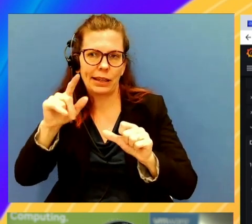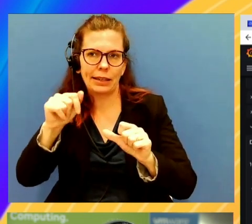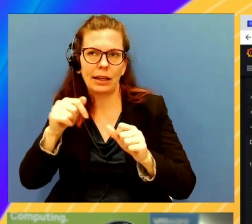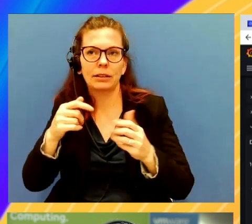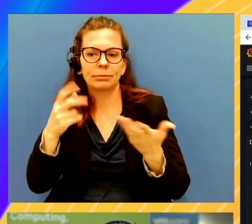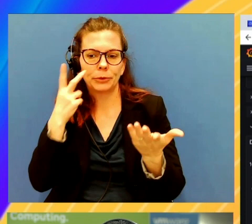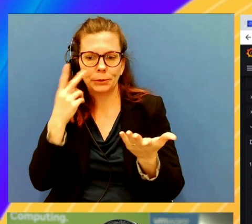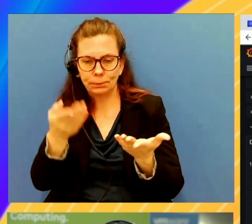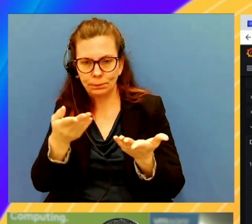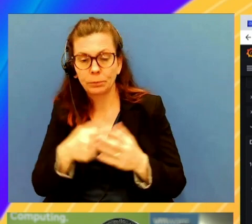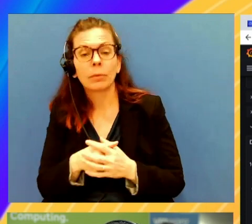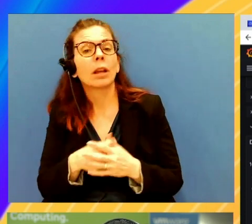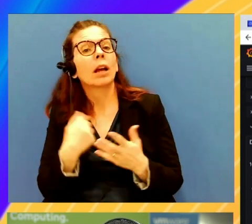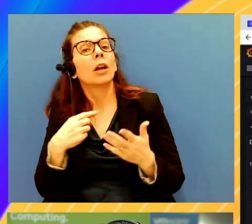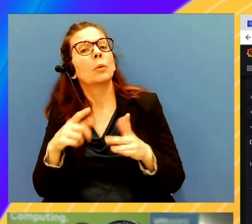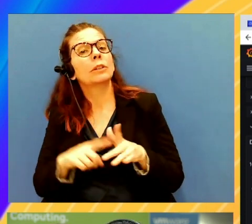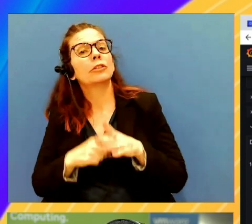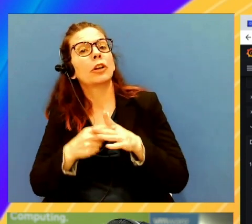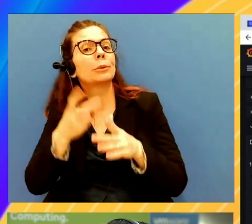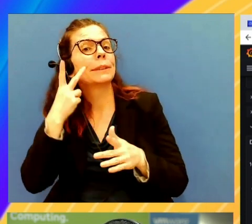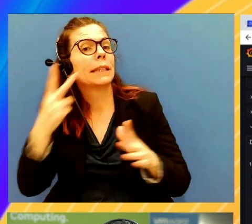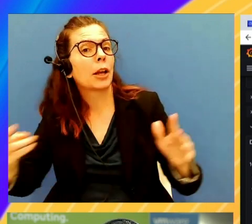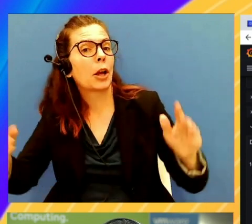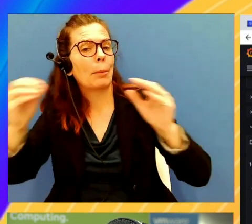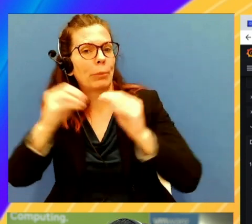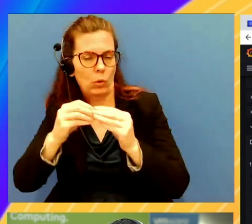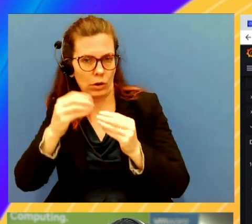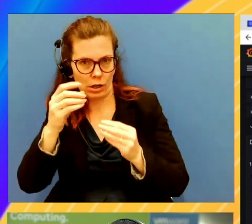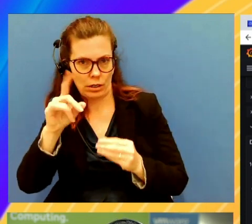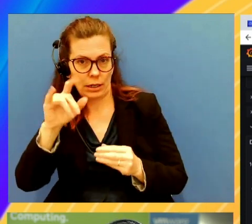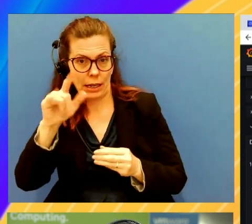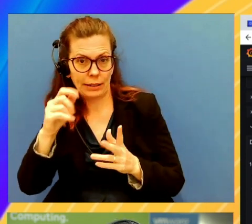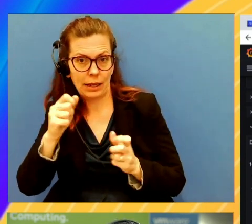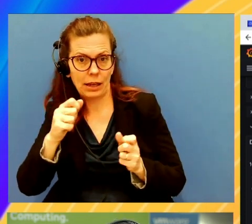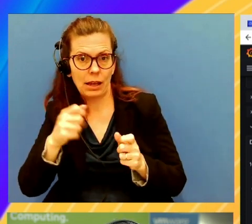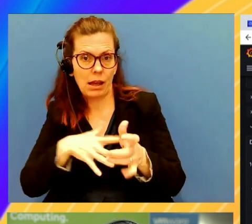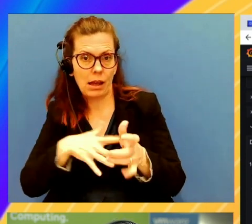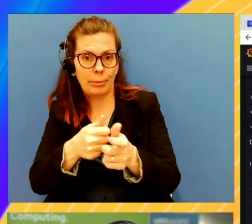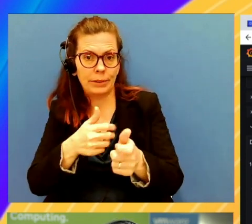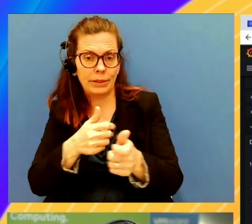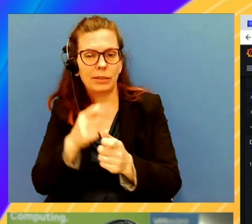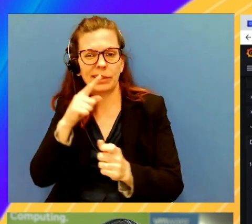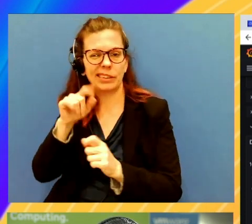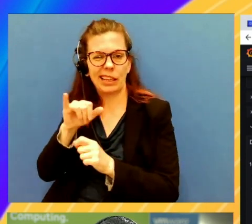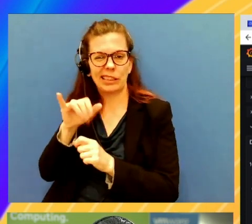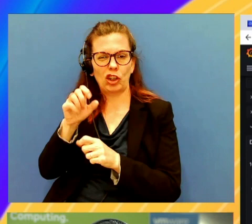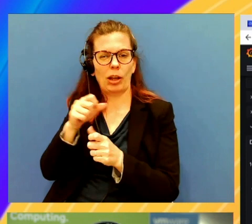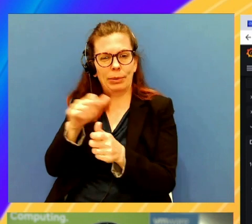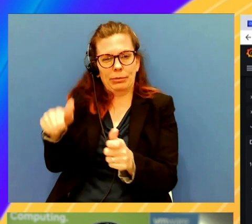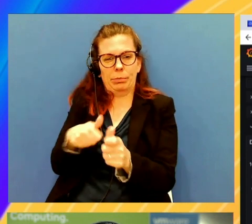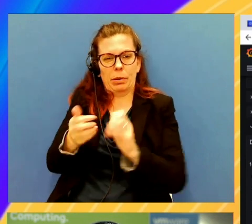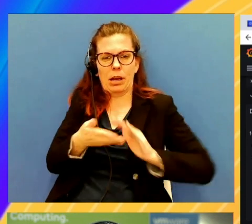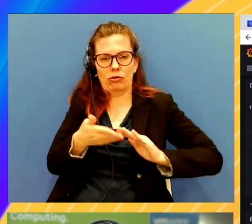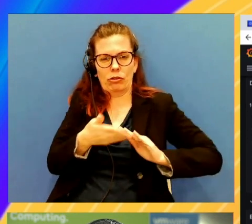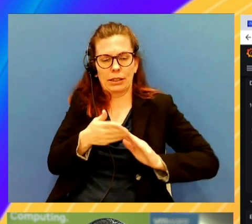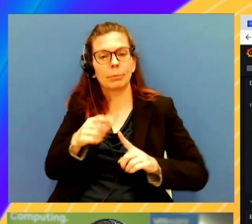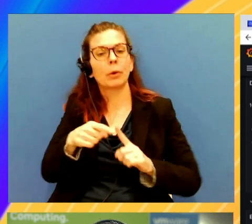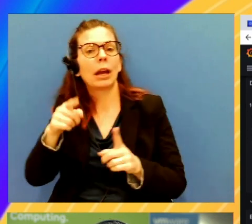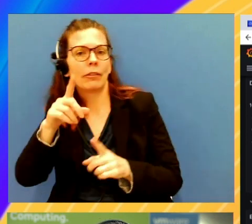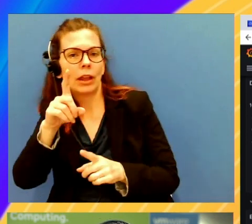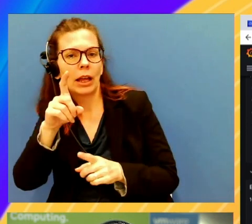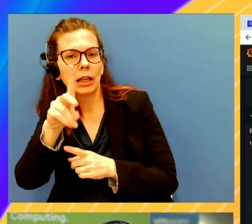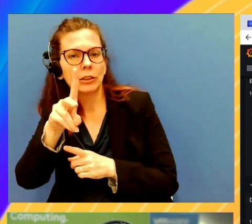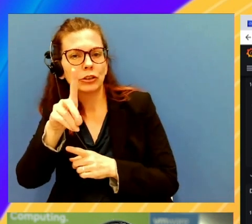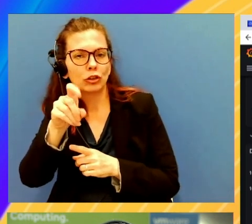see here, we'll start to see more data populating here since the job is running in the backend. But we have the driver CPU usage,